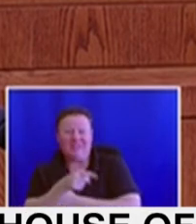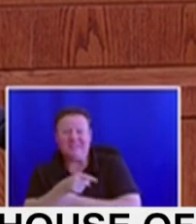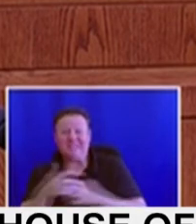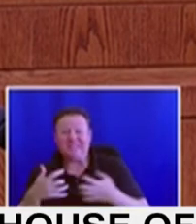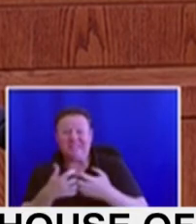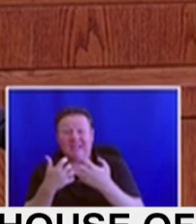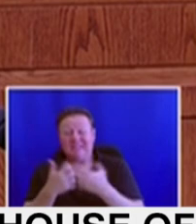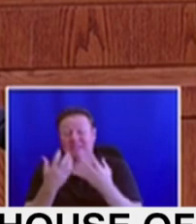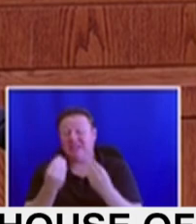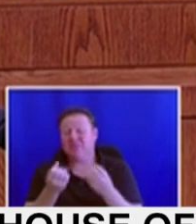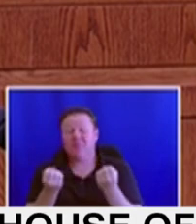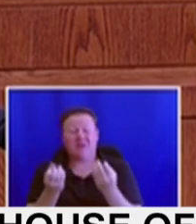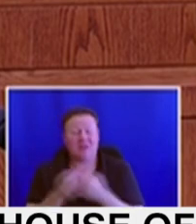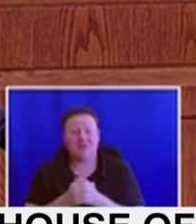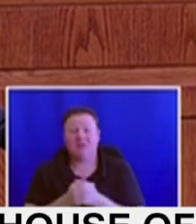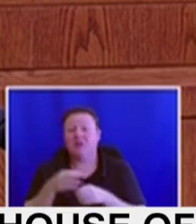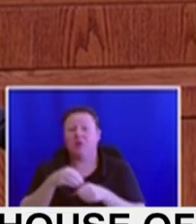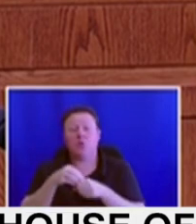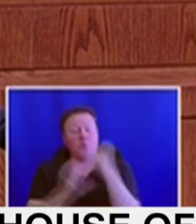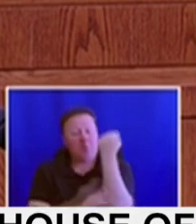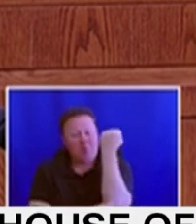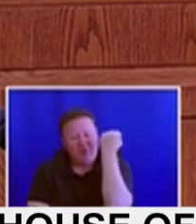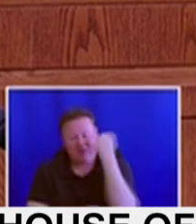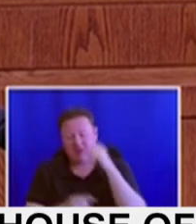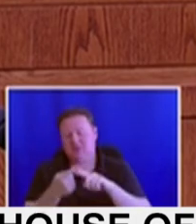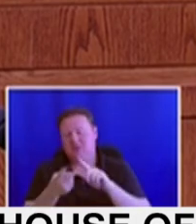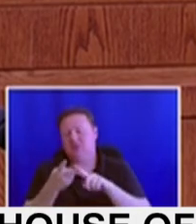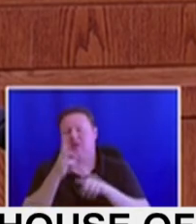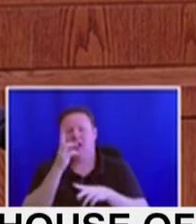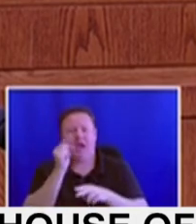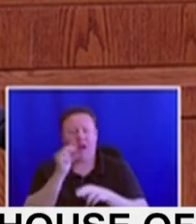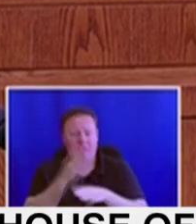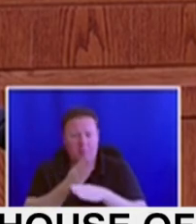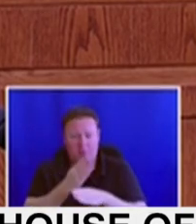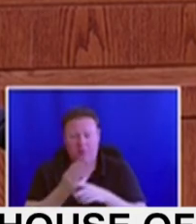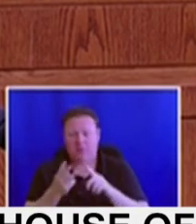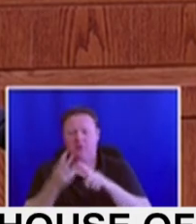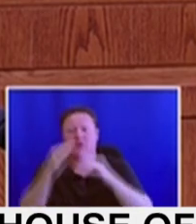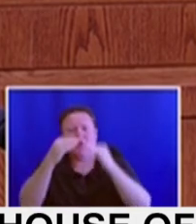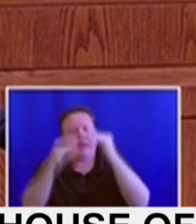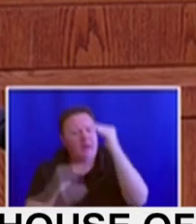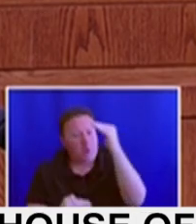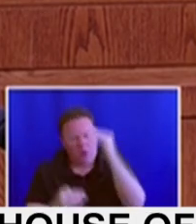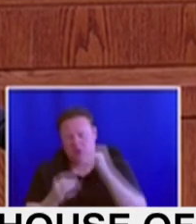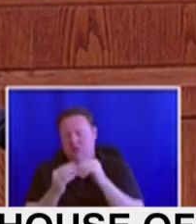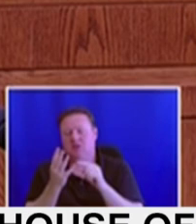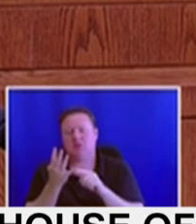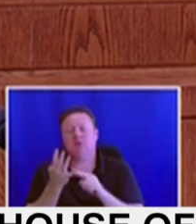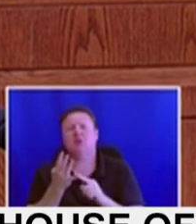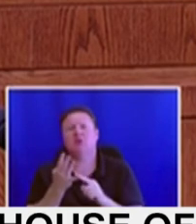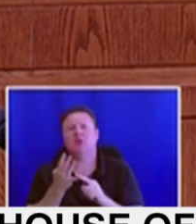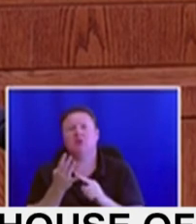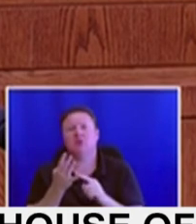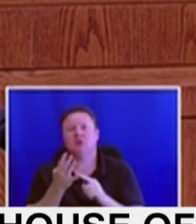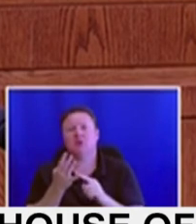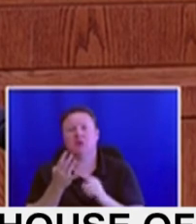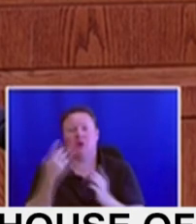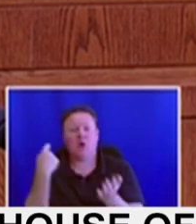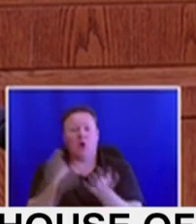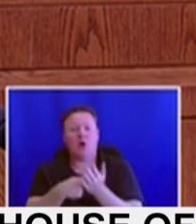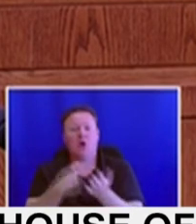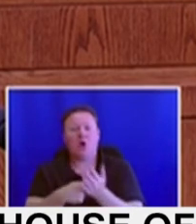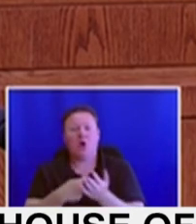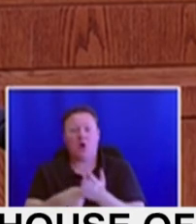These include poverty, unemployment, inequality, the rising